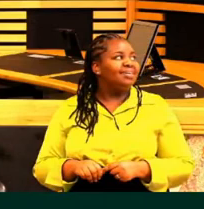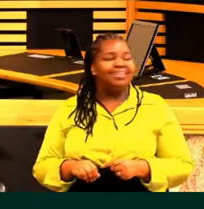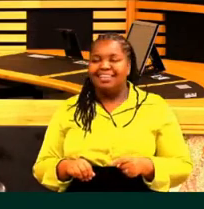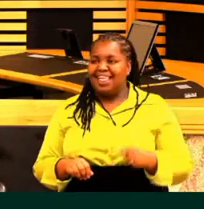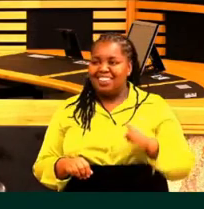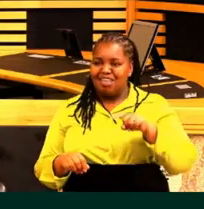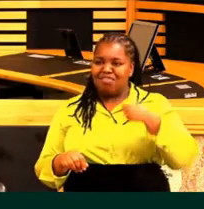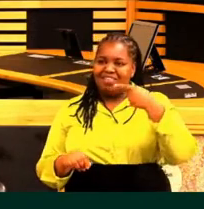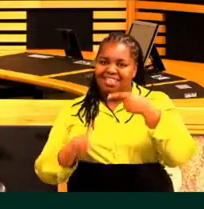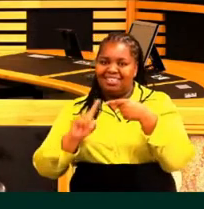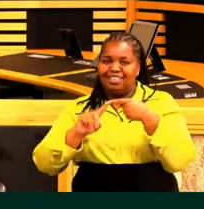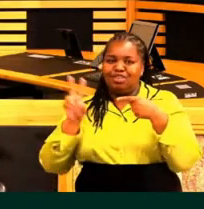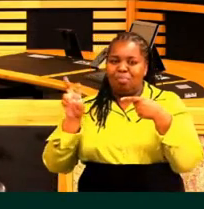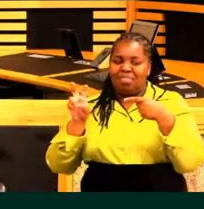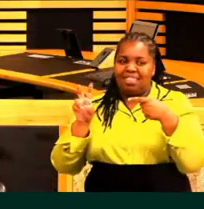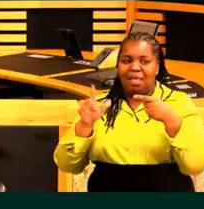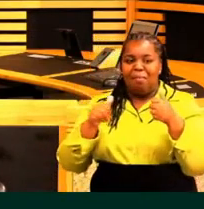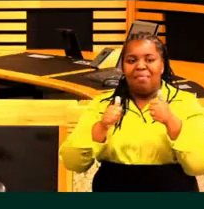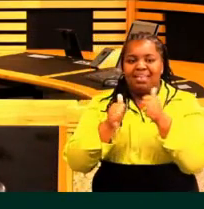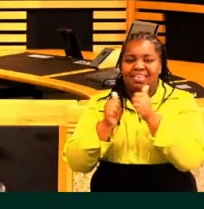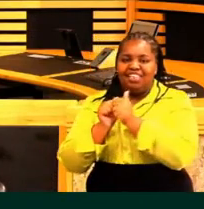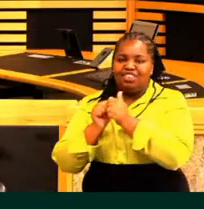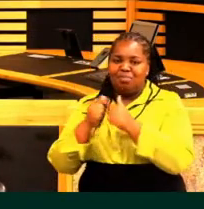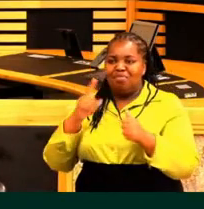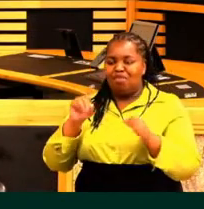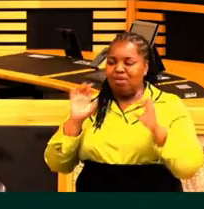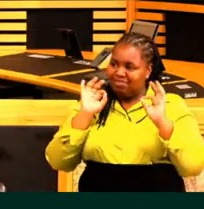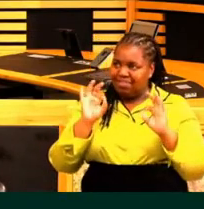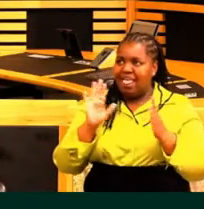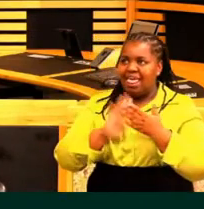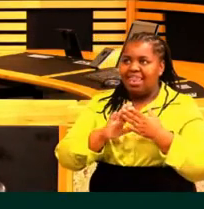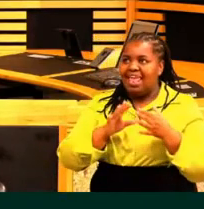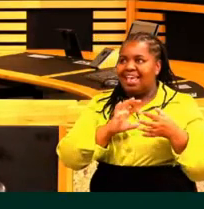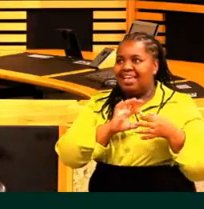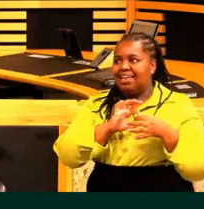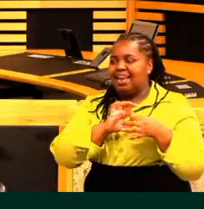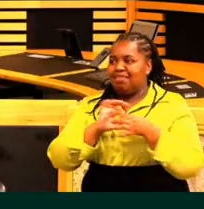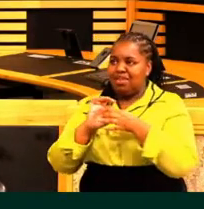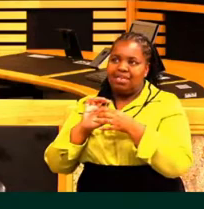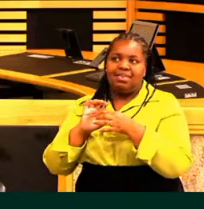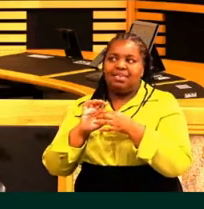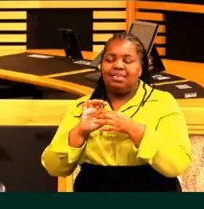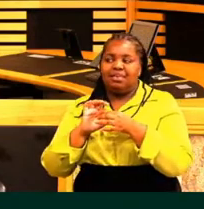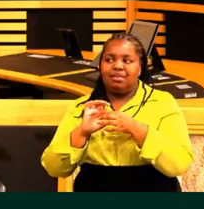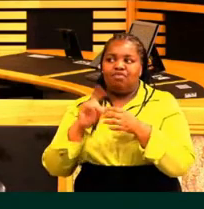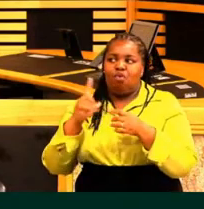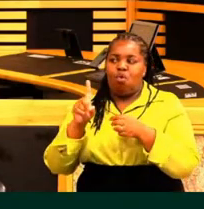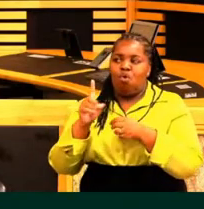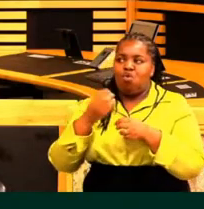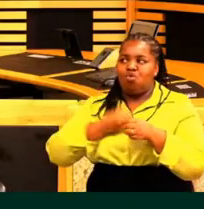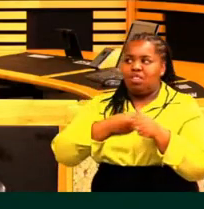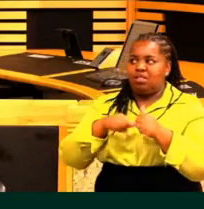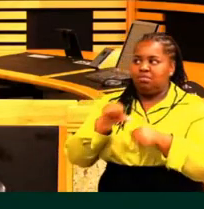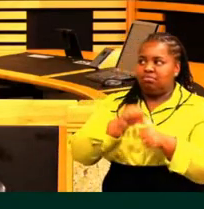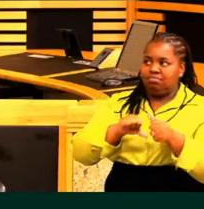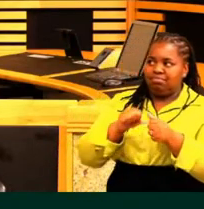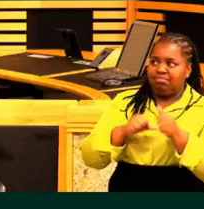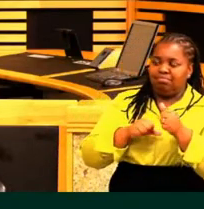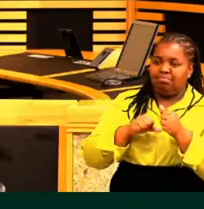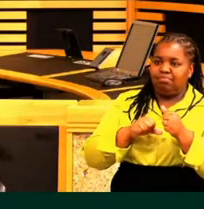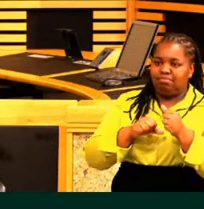um the first topic was partnership for efficient and relevant programs for Youth socio-economic Empowerment